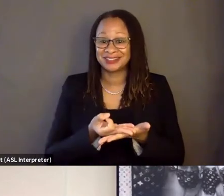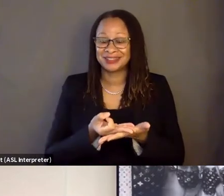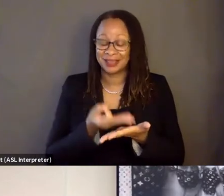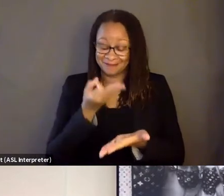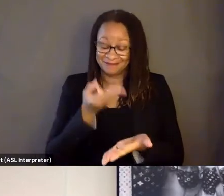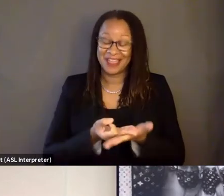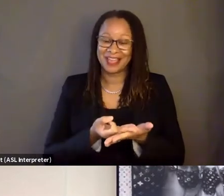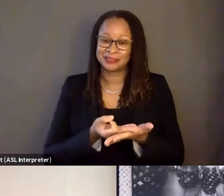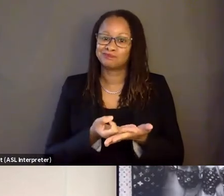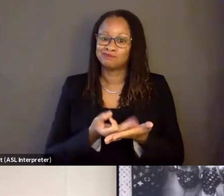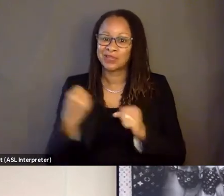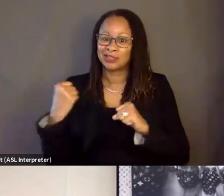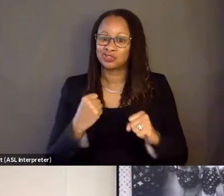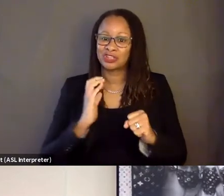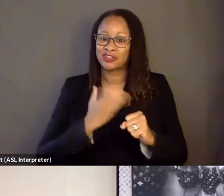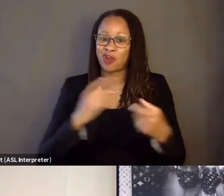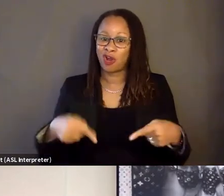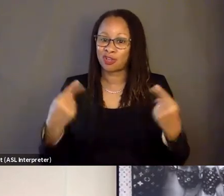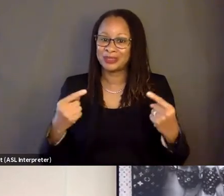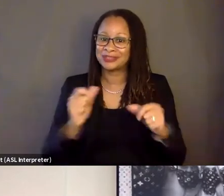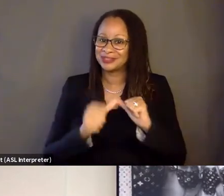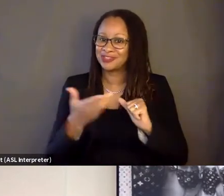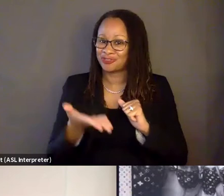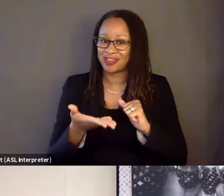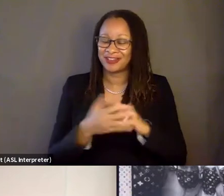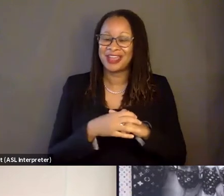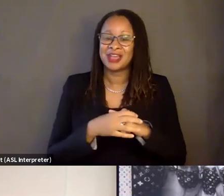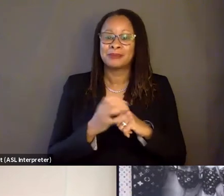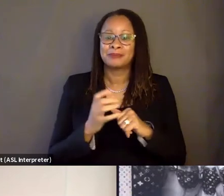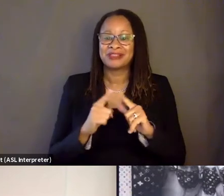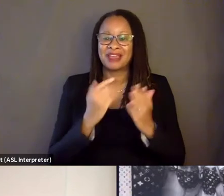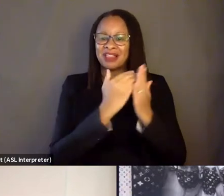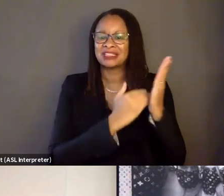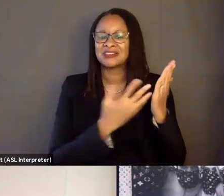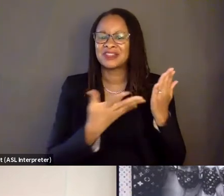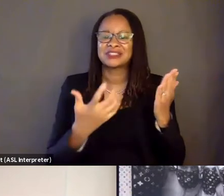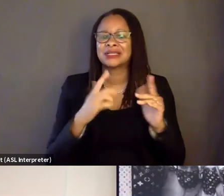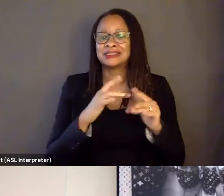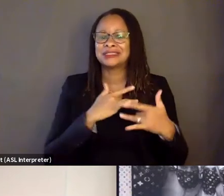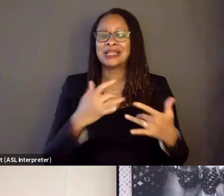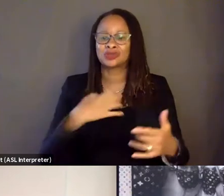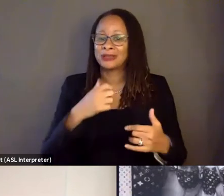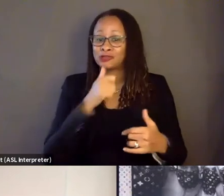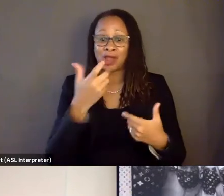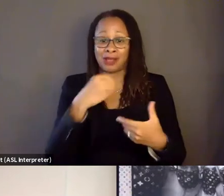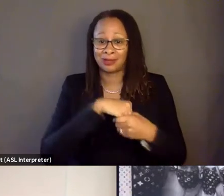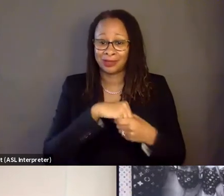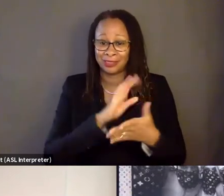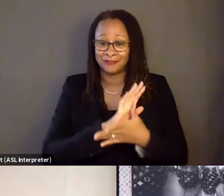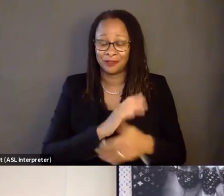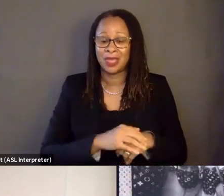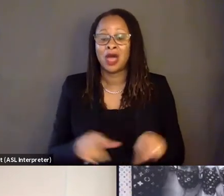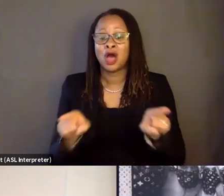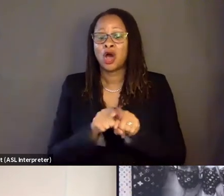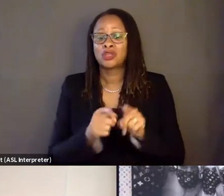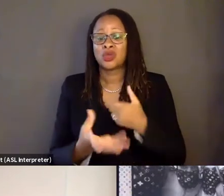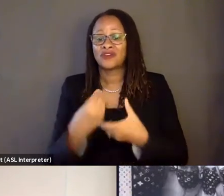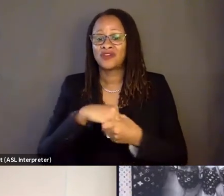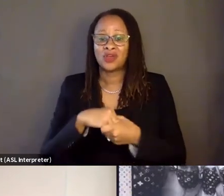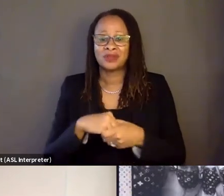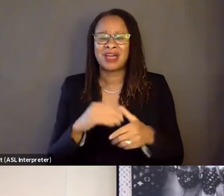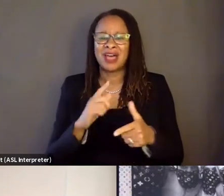facts, and the strength of our argument. So we see that as a victory. And, you know, we also have engaged, and I'll turn